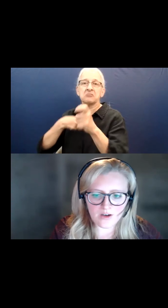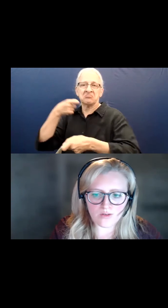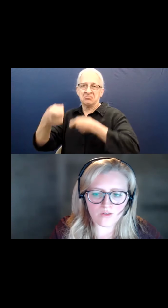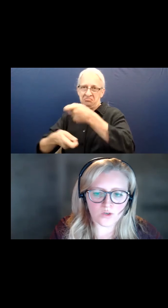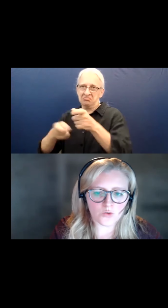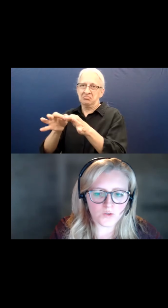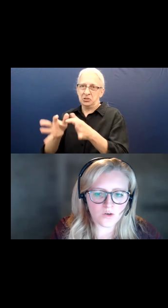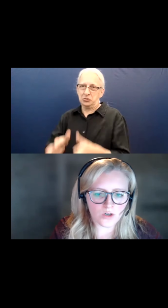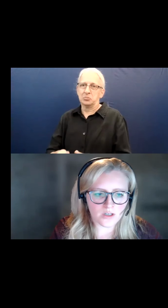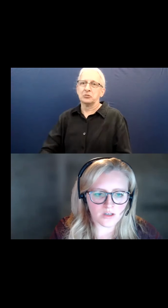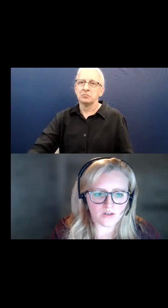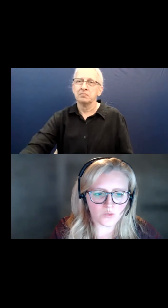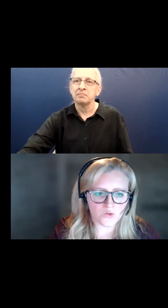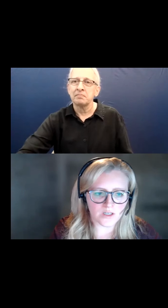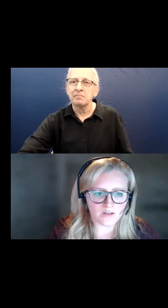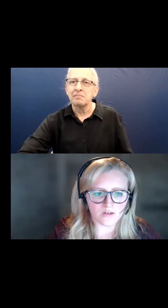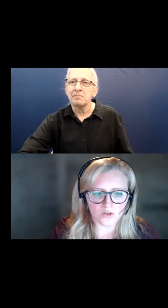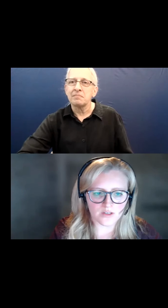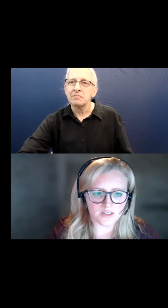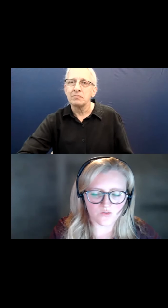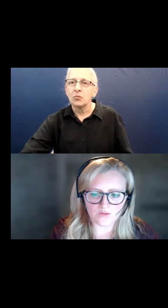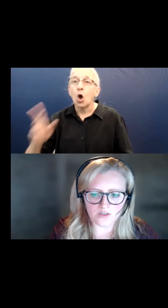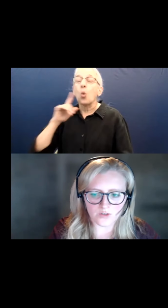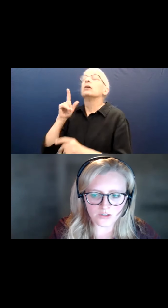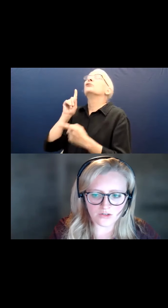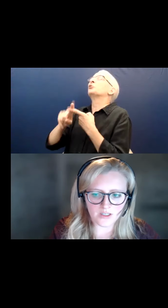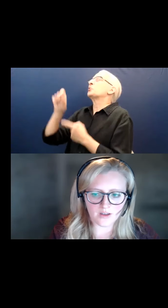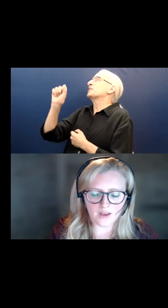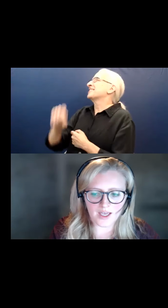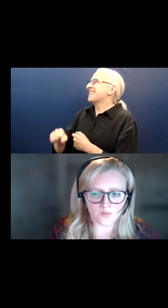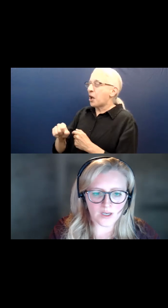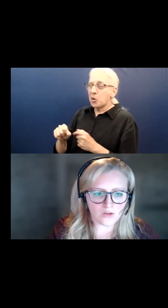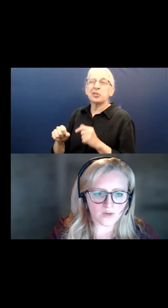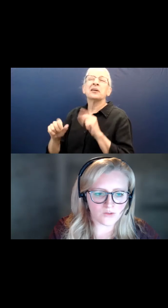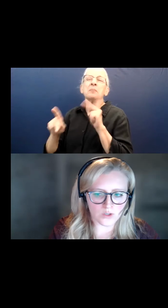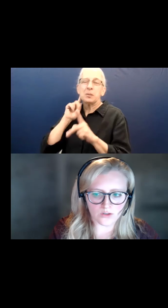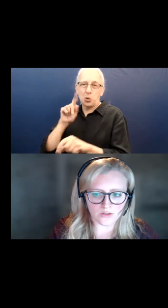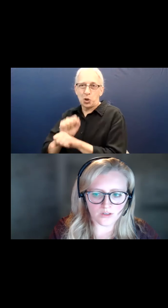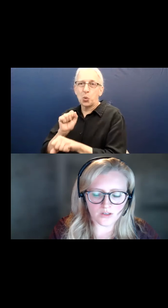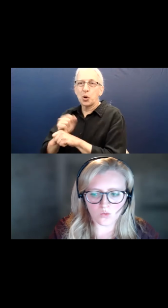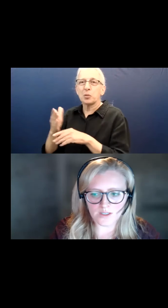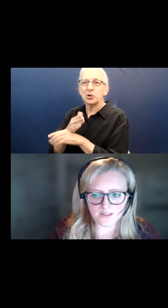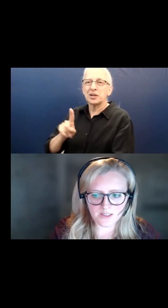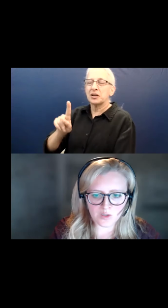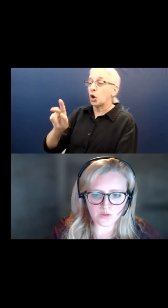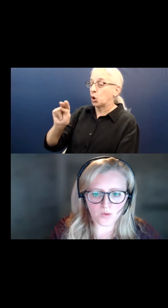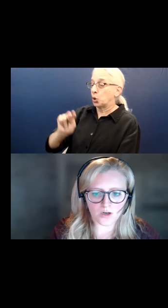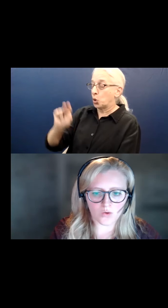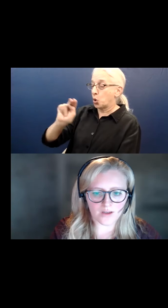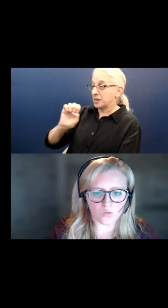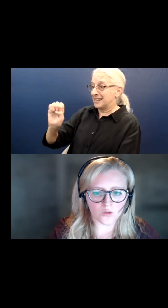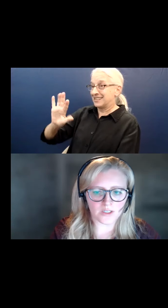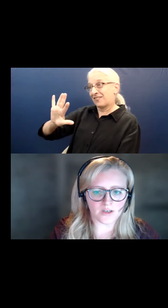To the south, when crews are working between Northeast 51st Street and Bell Red Road, Westlake